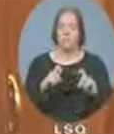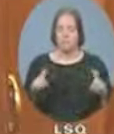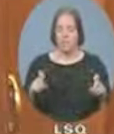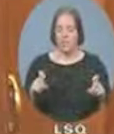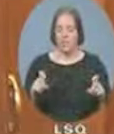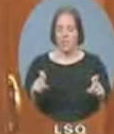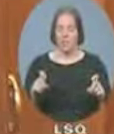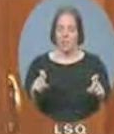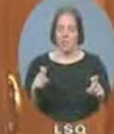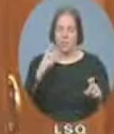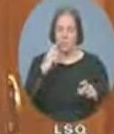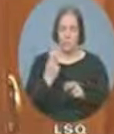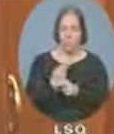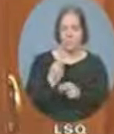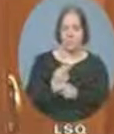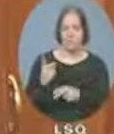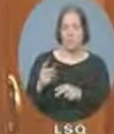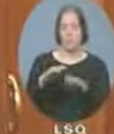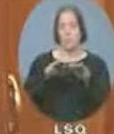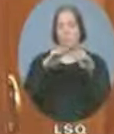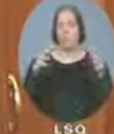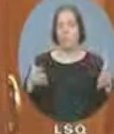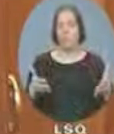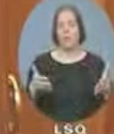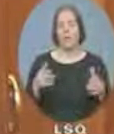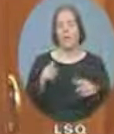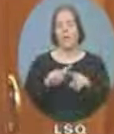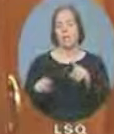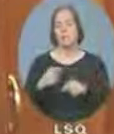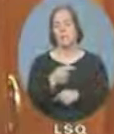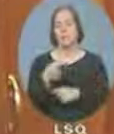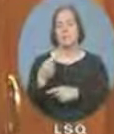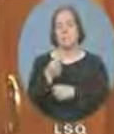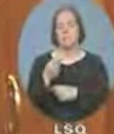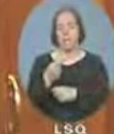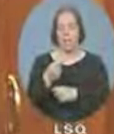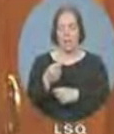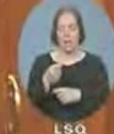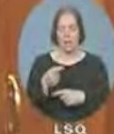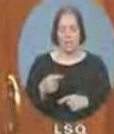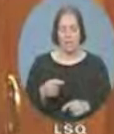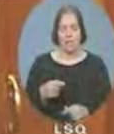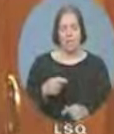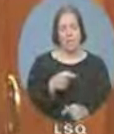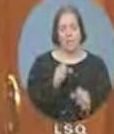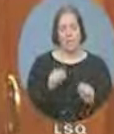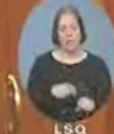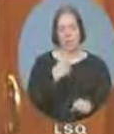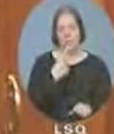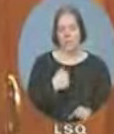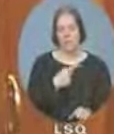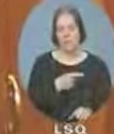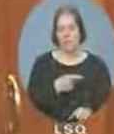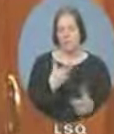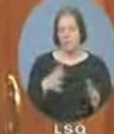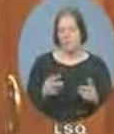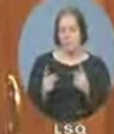plan for ballistic missile defense, can the Prime Minister tell us whether he or his officials have discussed with the Bush administration